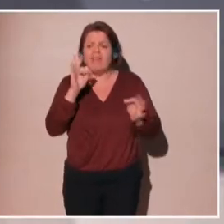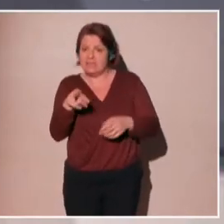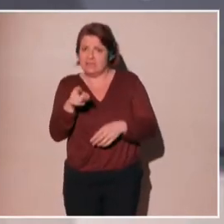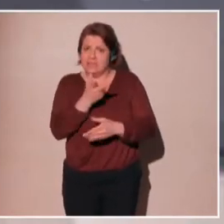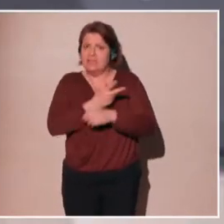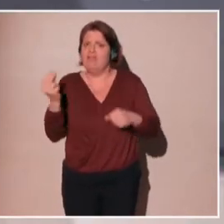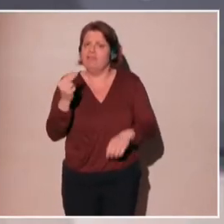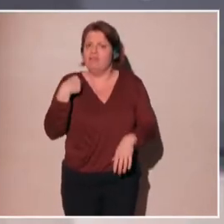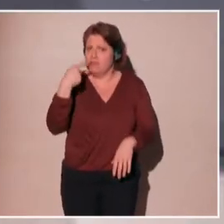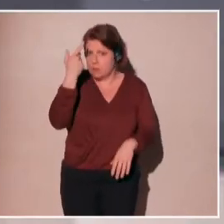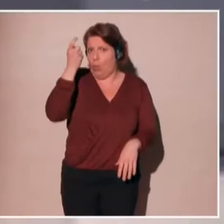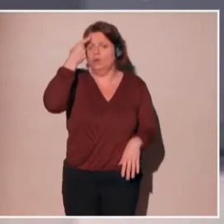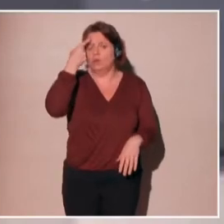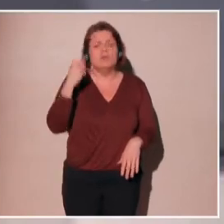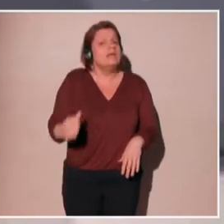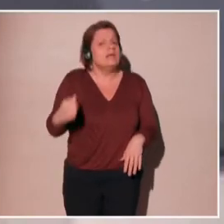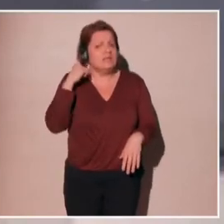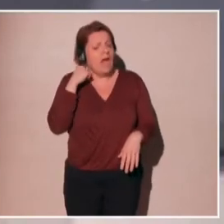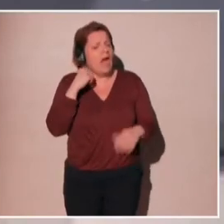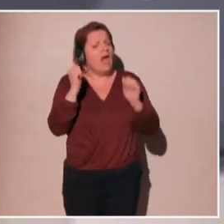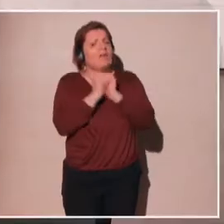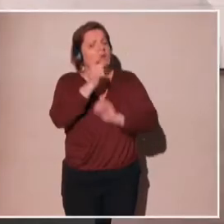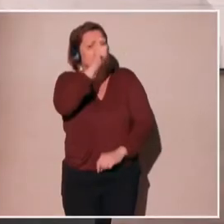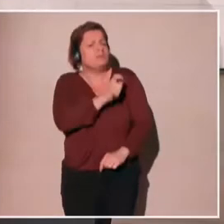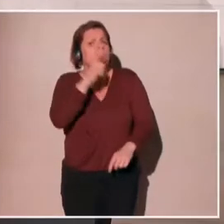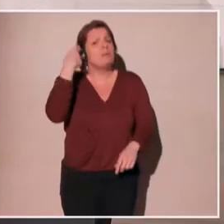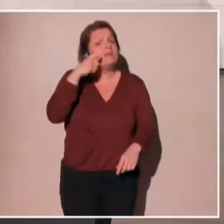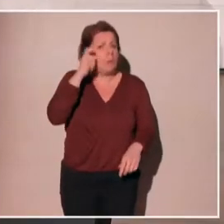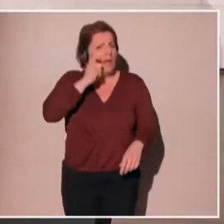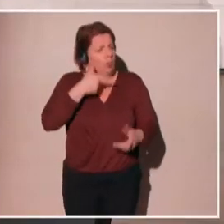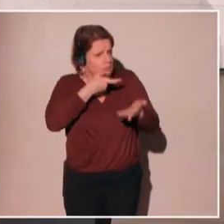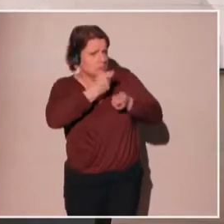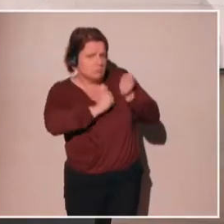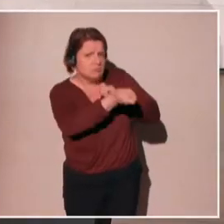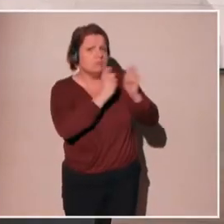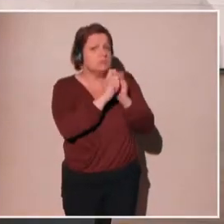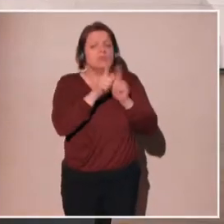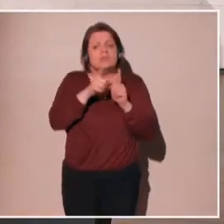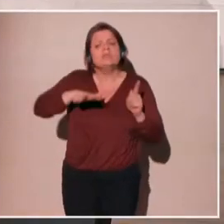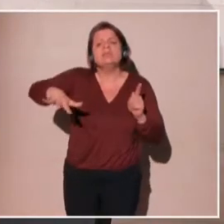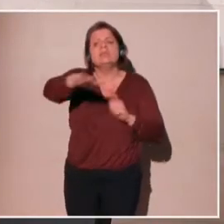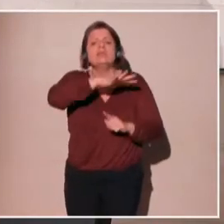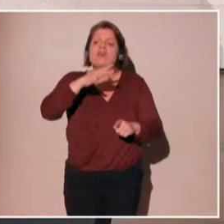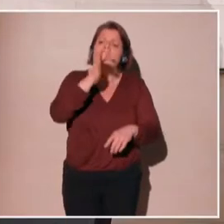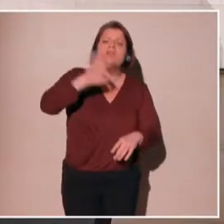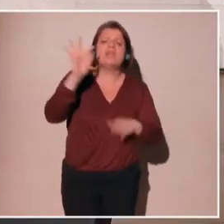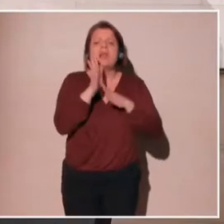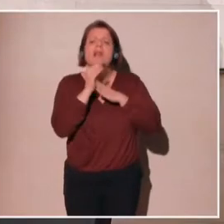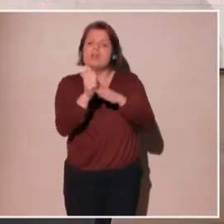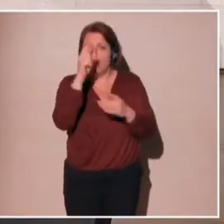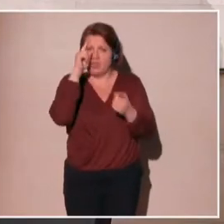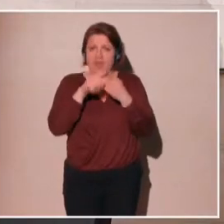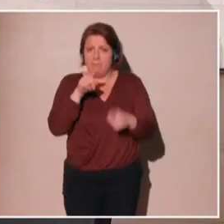with President Macron and many of the leaders in France that worldwide